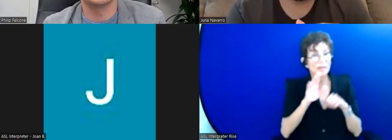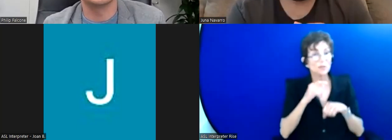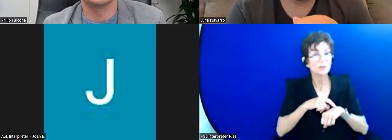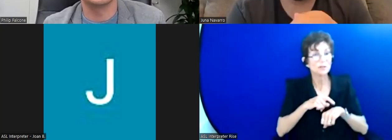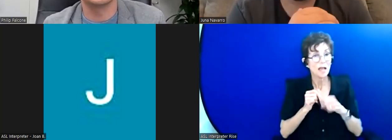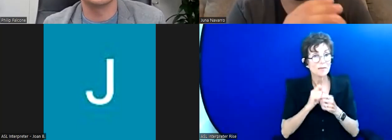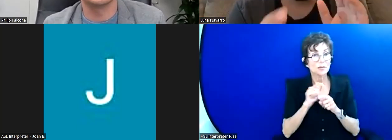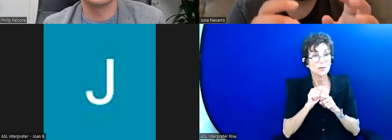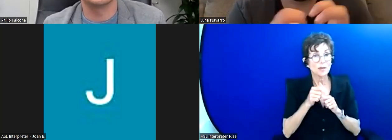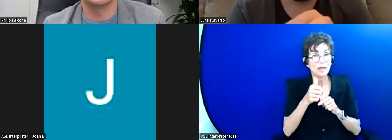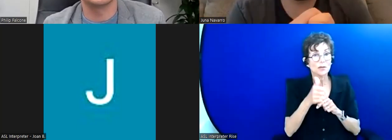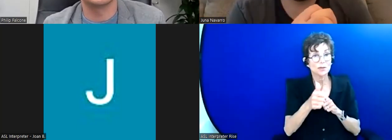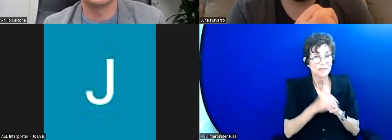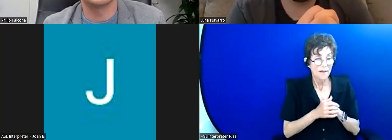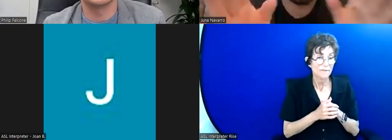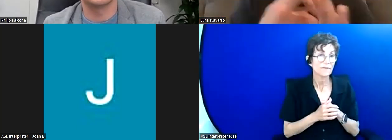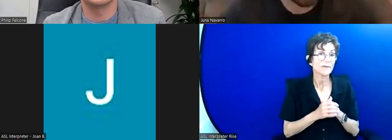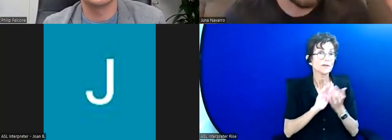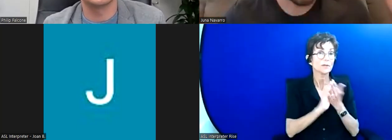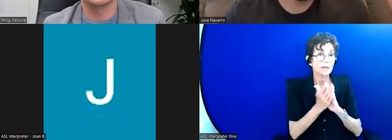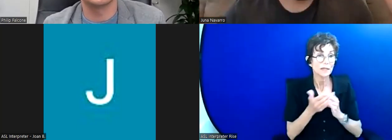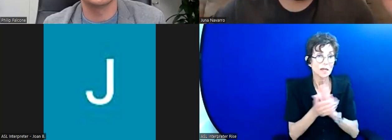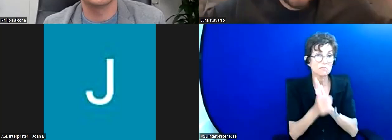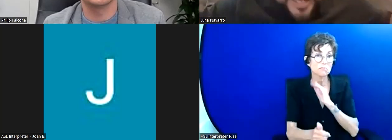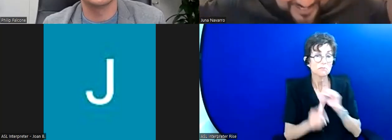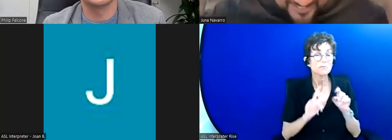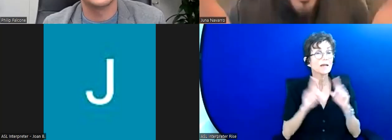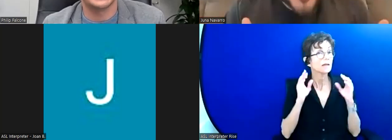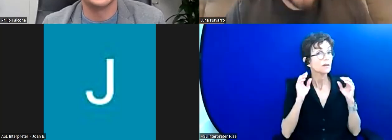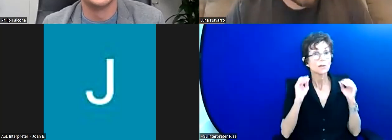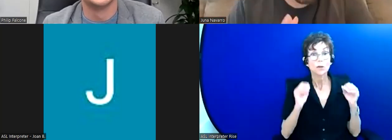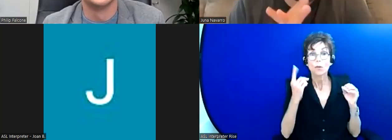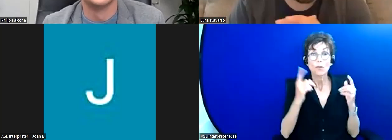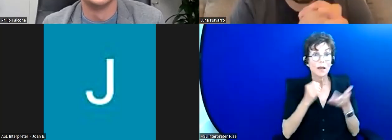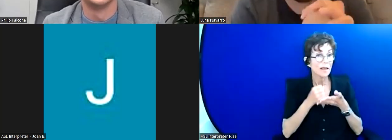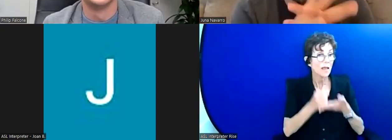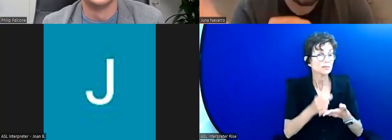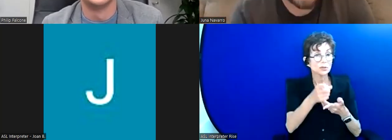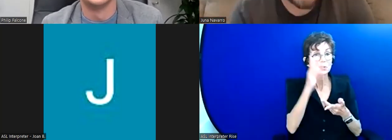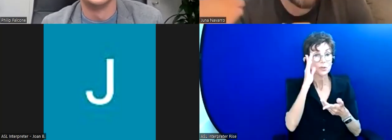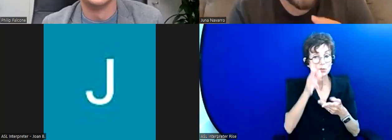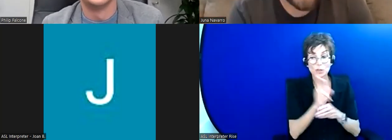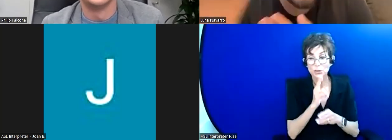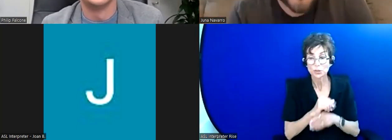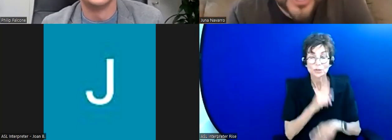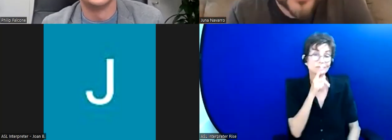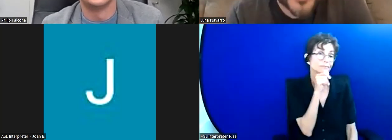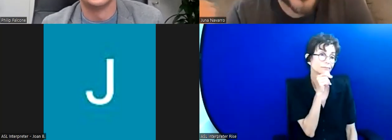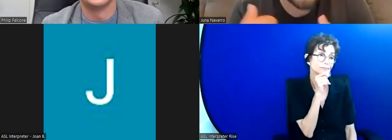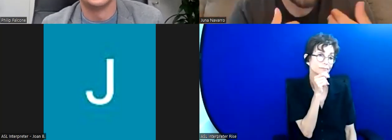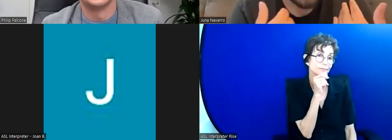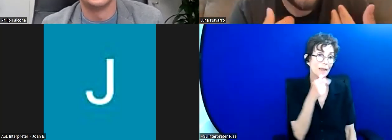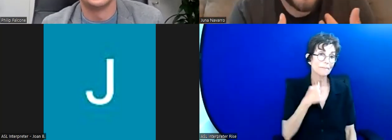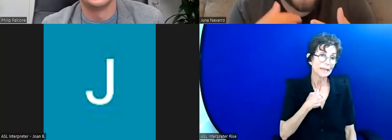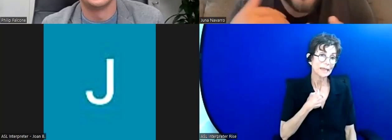just hopefully that inspires you in terms of pricing. If no one helps you and you're just going to use the standard of like, well, let's see me versus a fast food